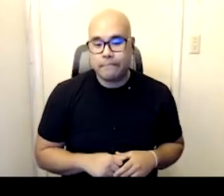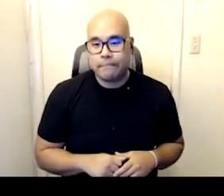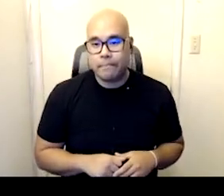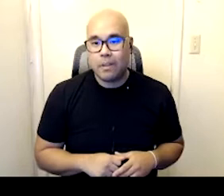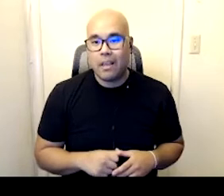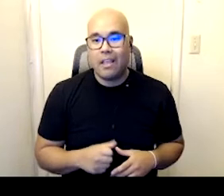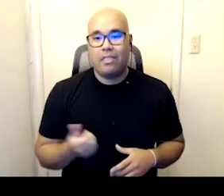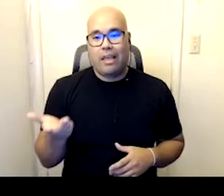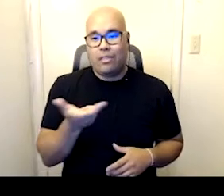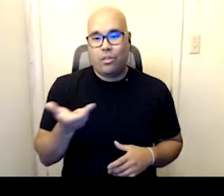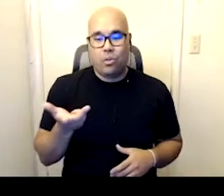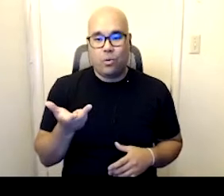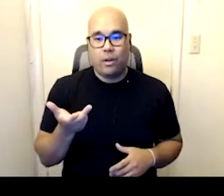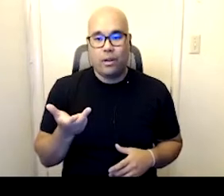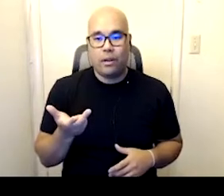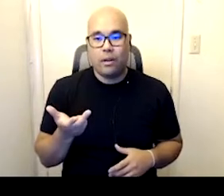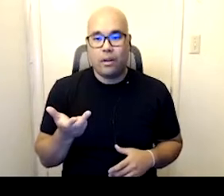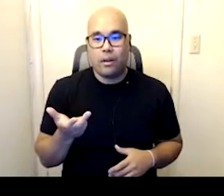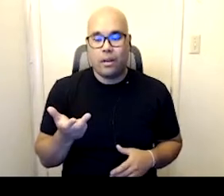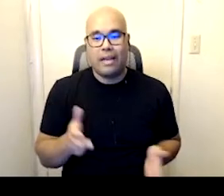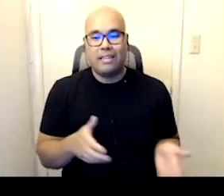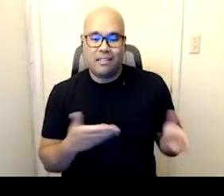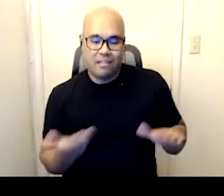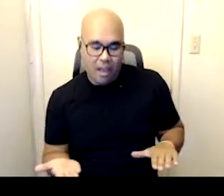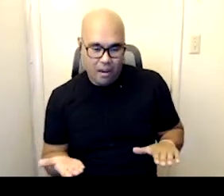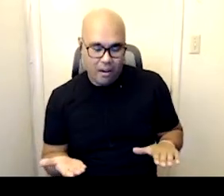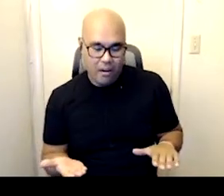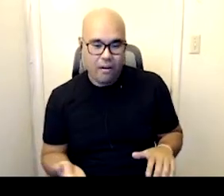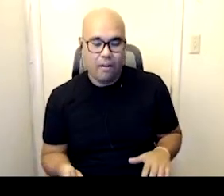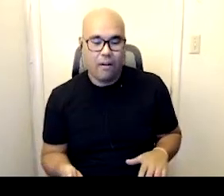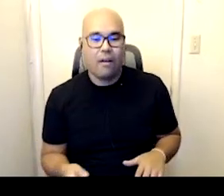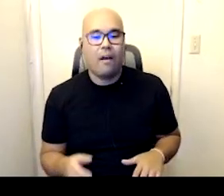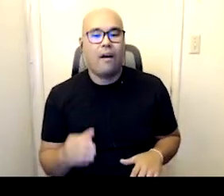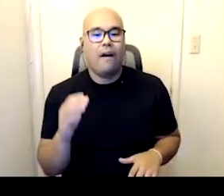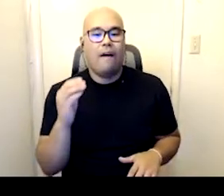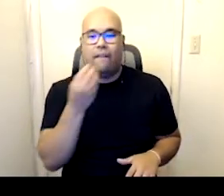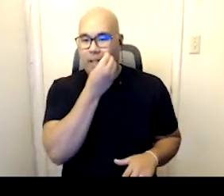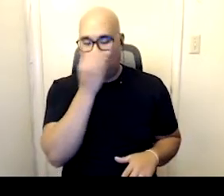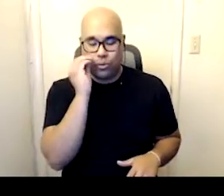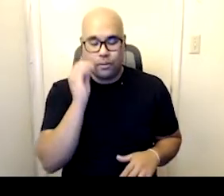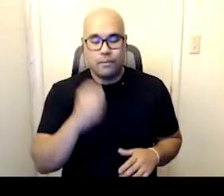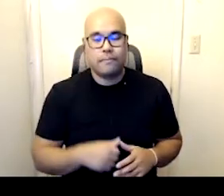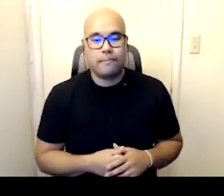The three dead flowers.